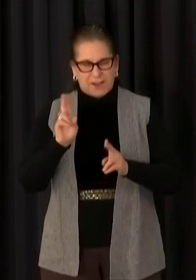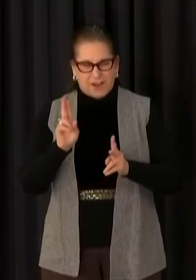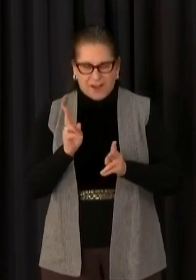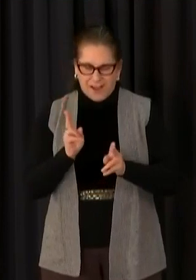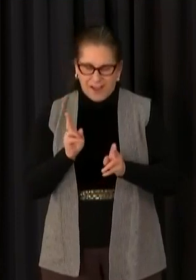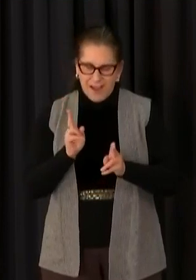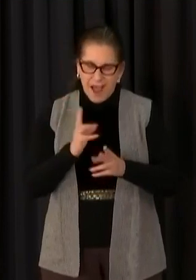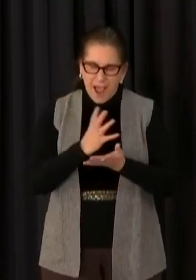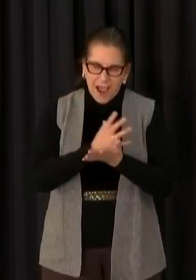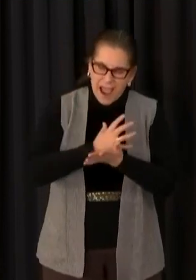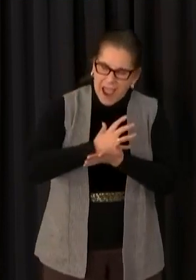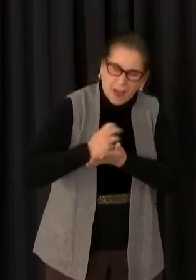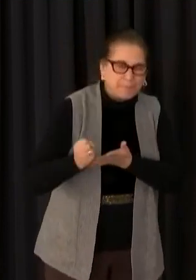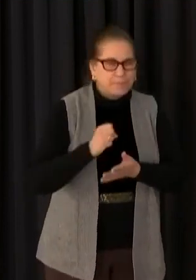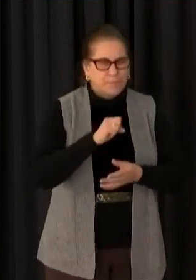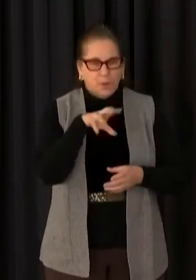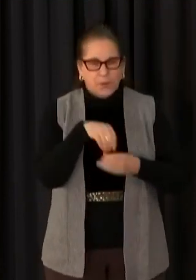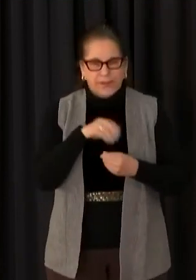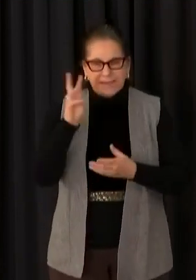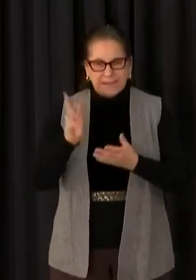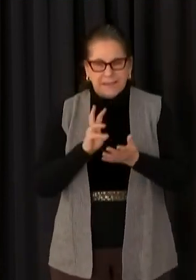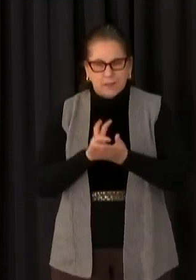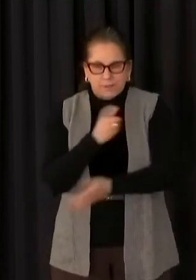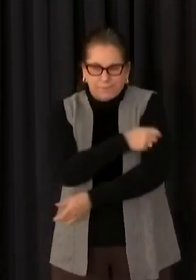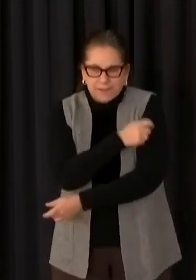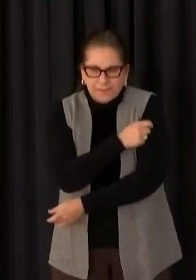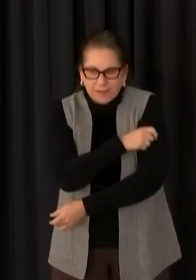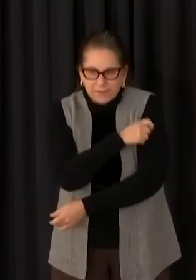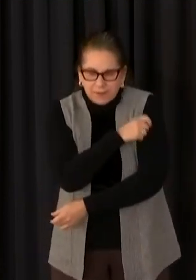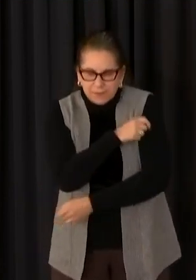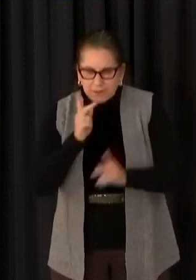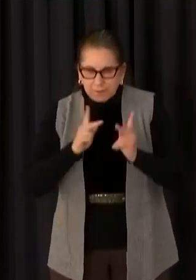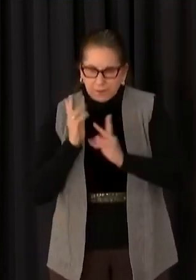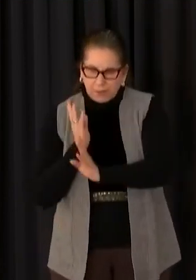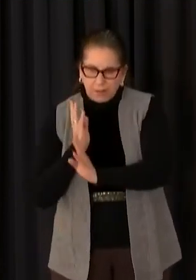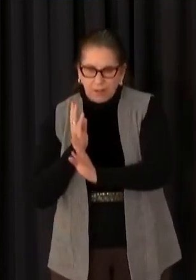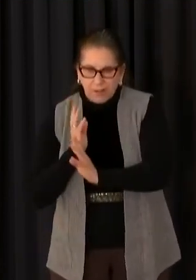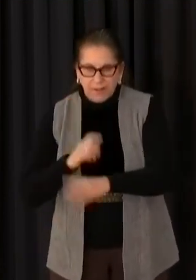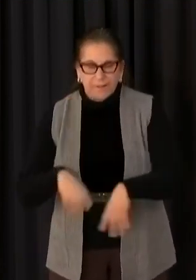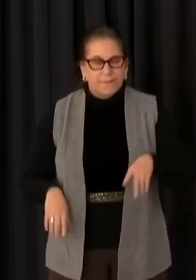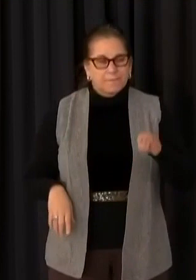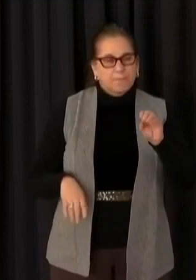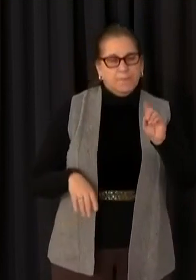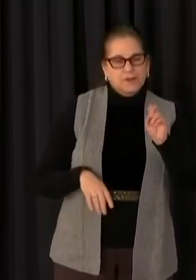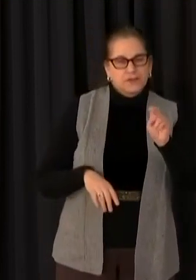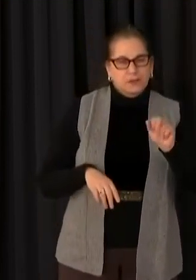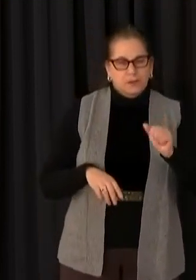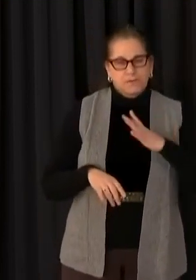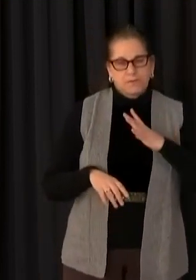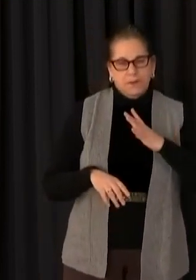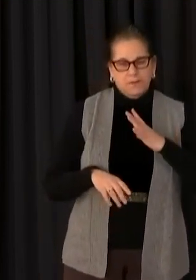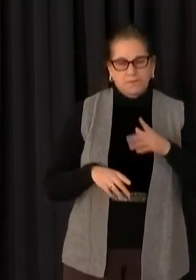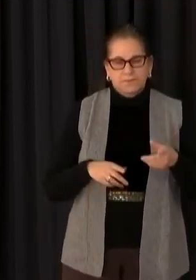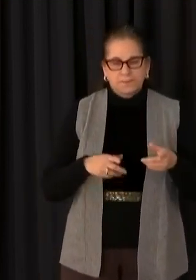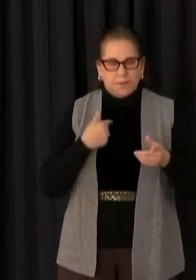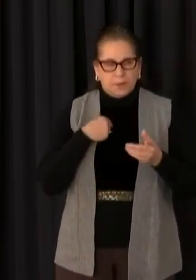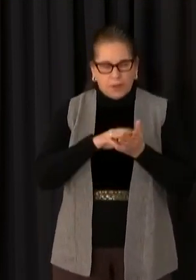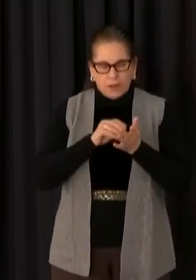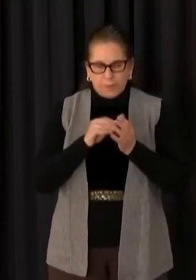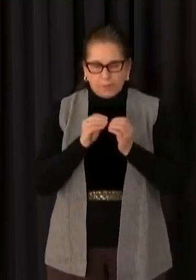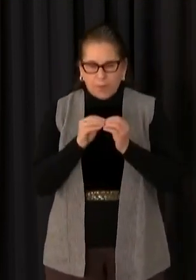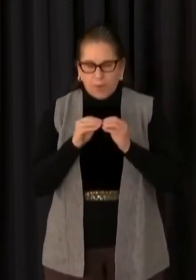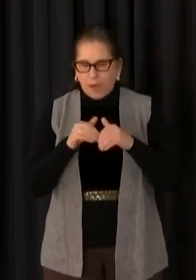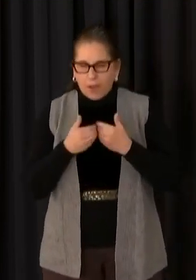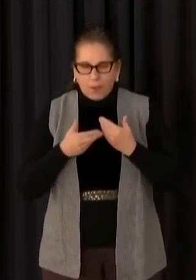of these same storage requirements, whether they can be administered with 1 dose or 2. So as we learn more about the